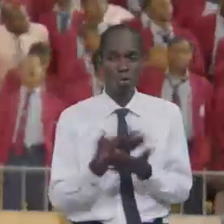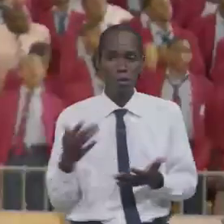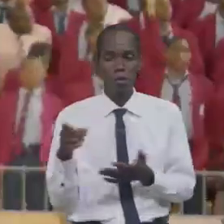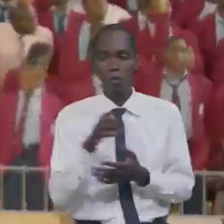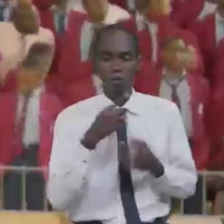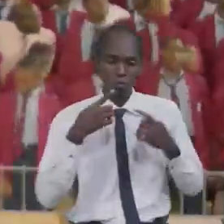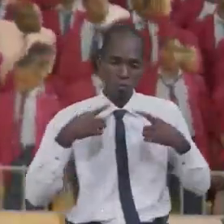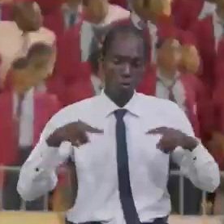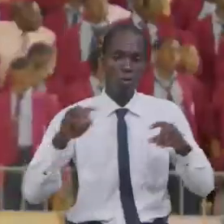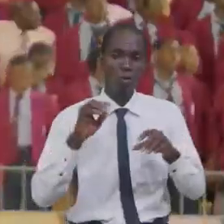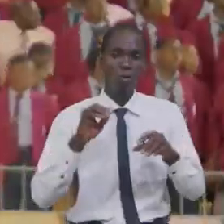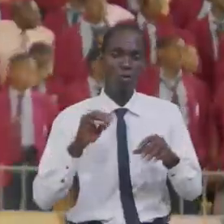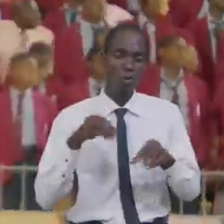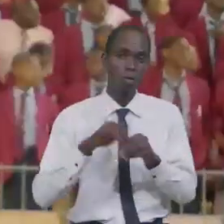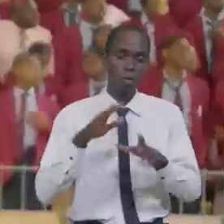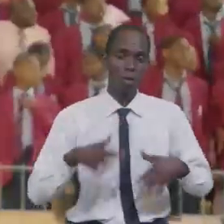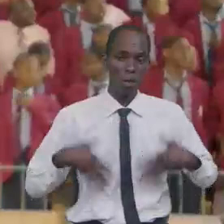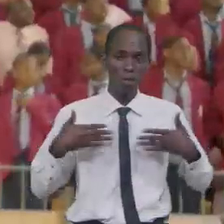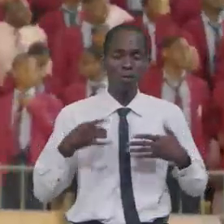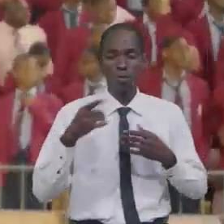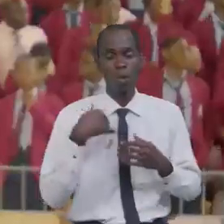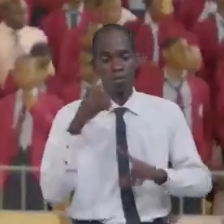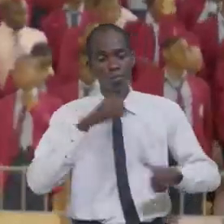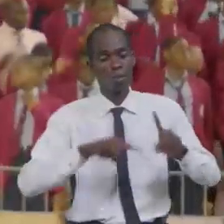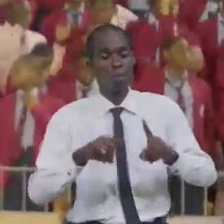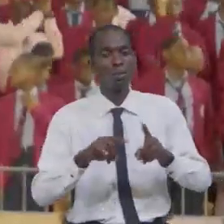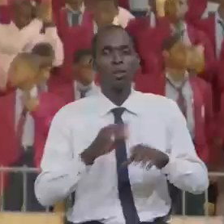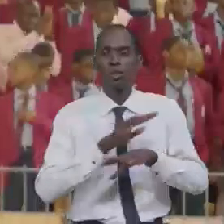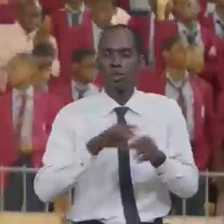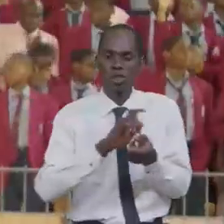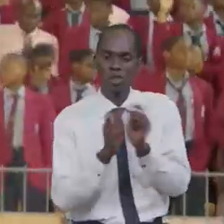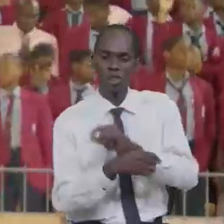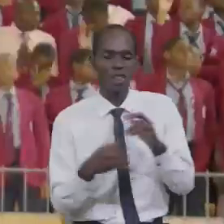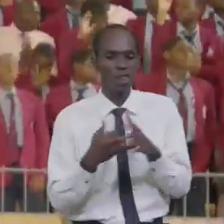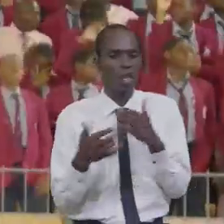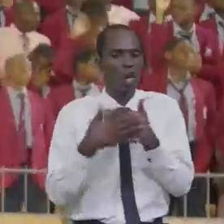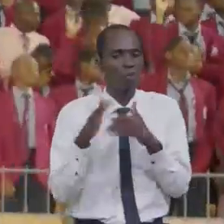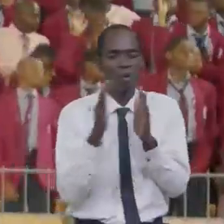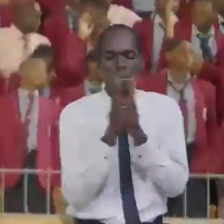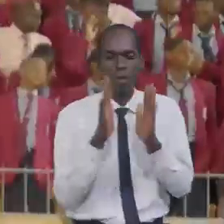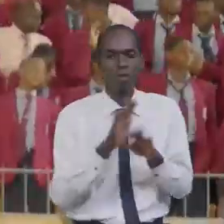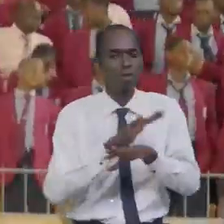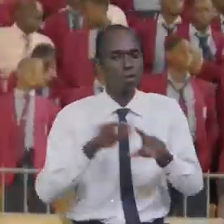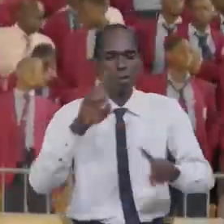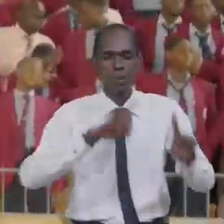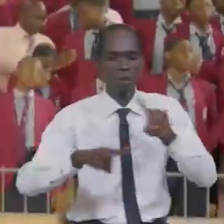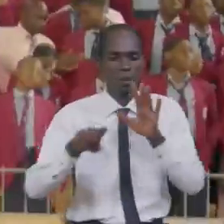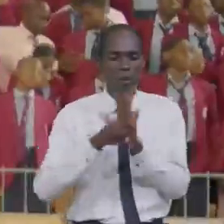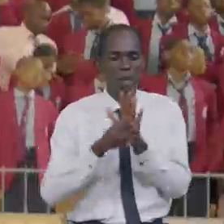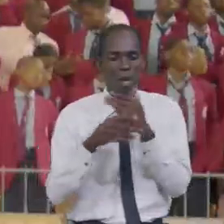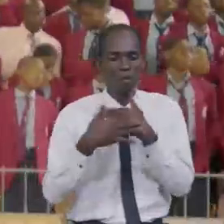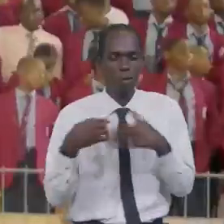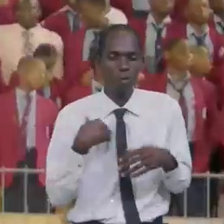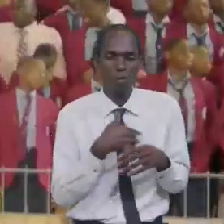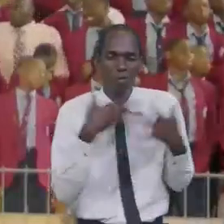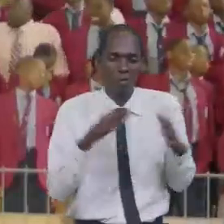life, don't change it after the prayer. Don't say negative after the prayer.